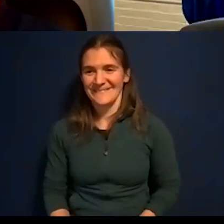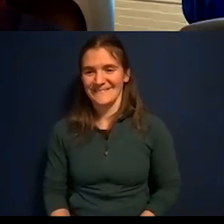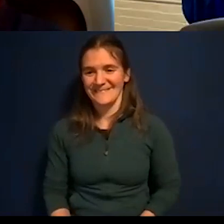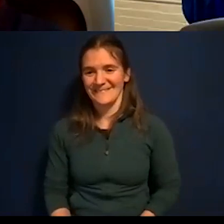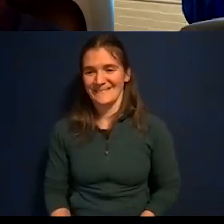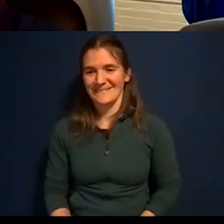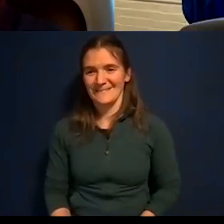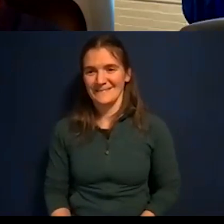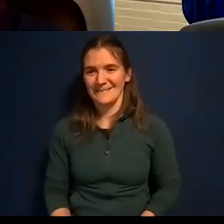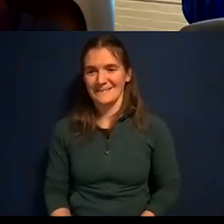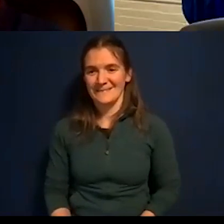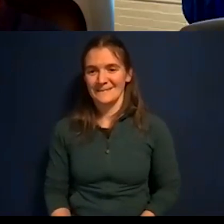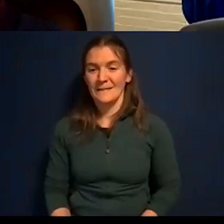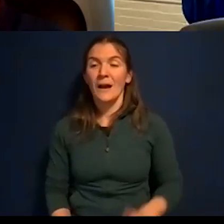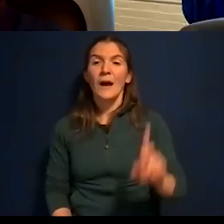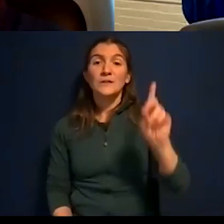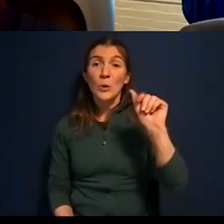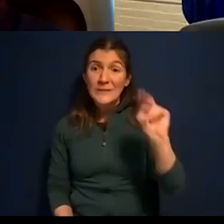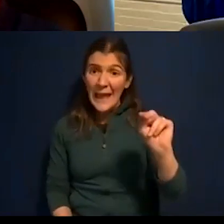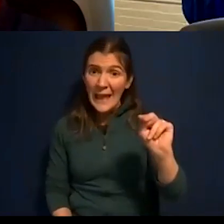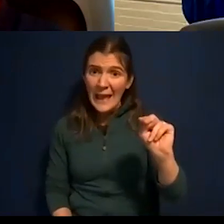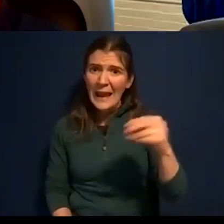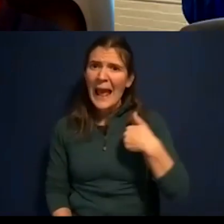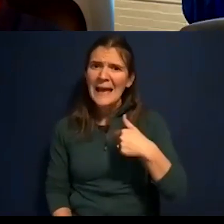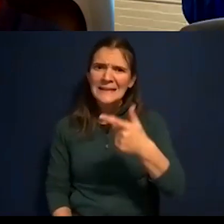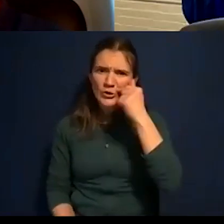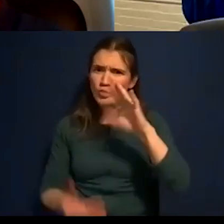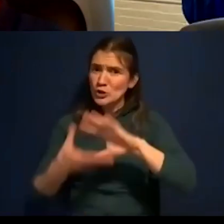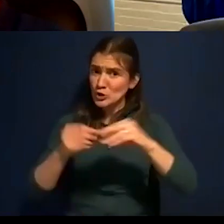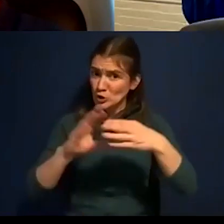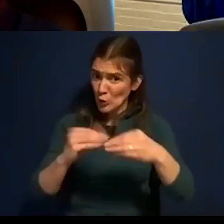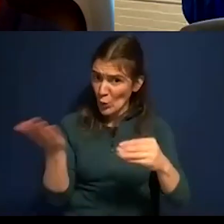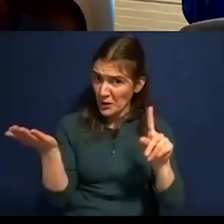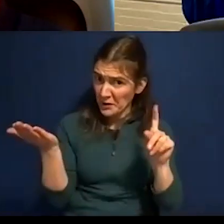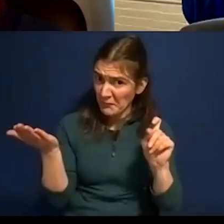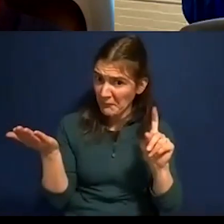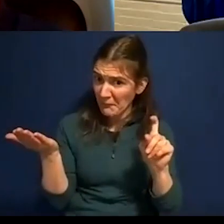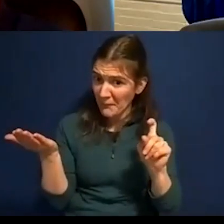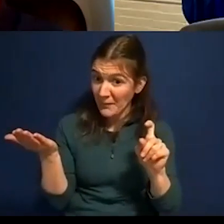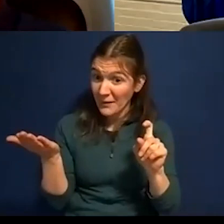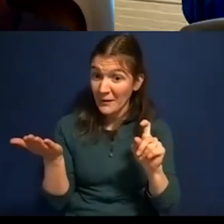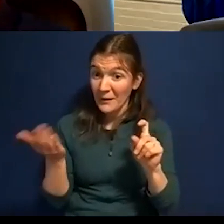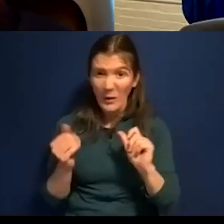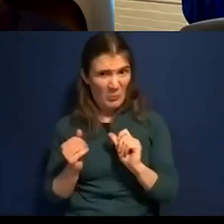Dan's I hear that more. Dan Tyler has an interesting story to tell us.